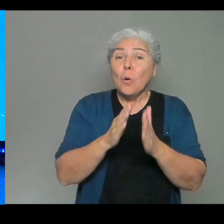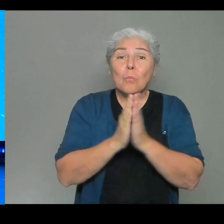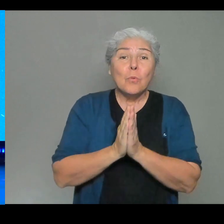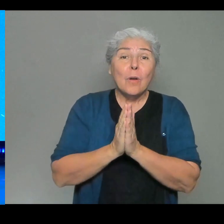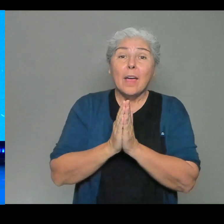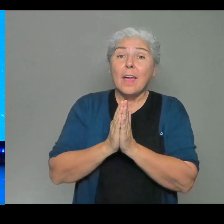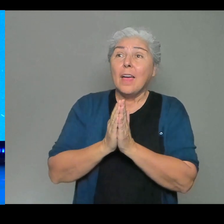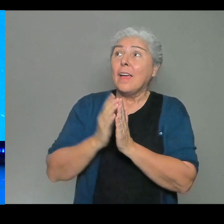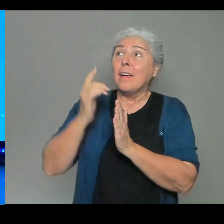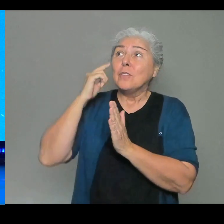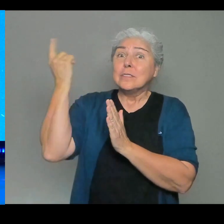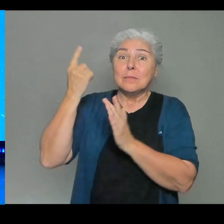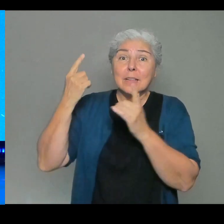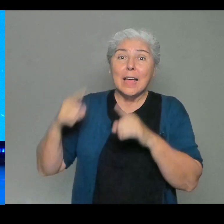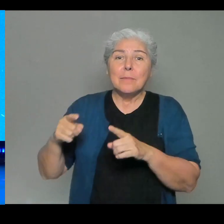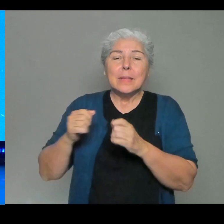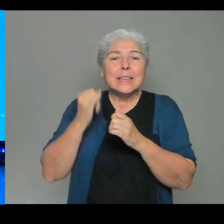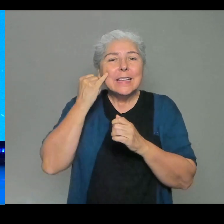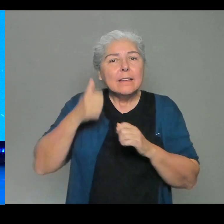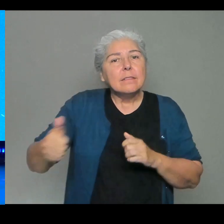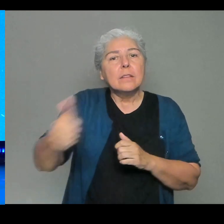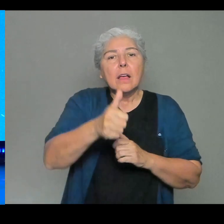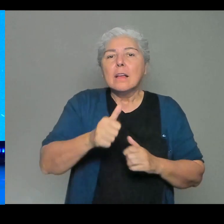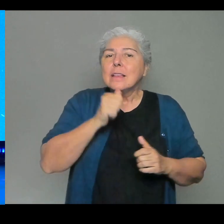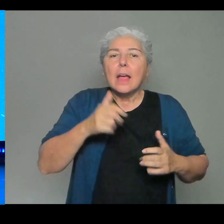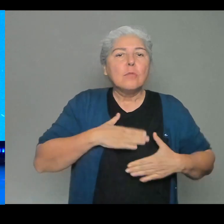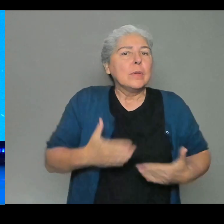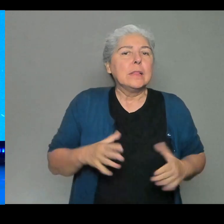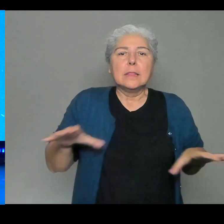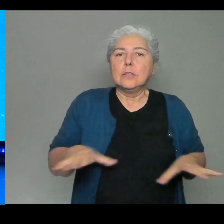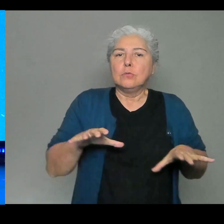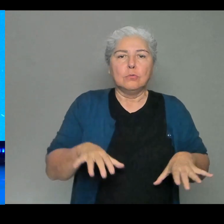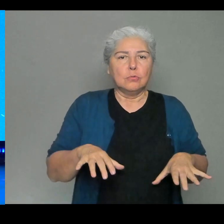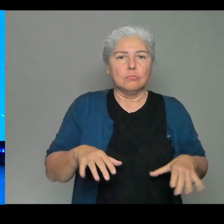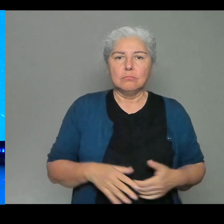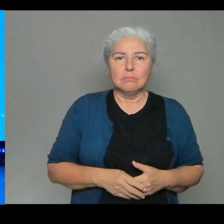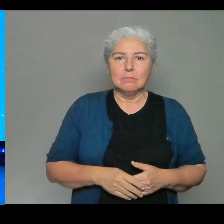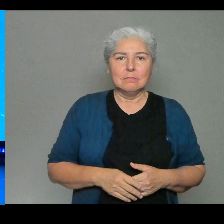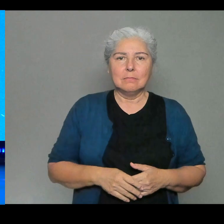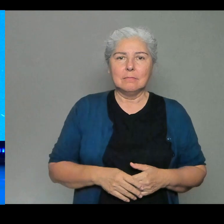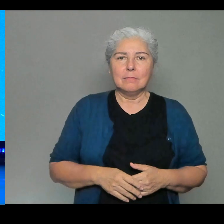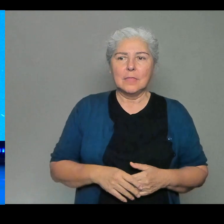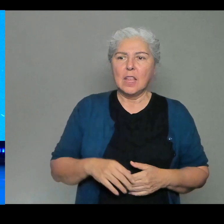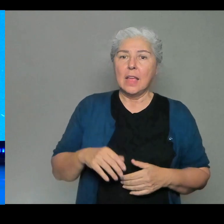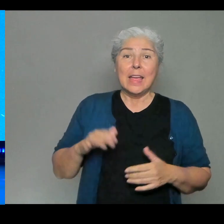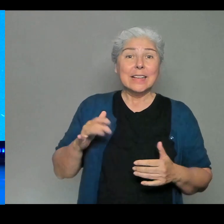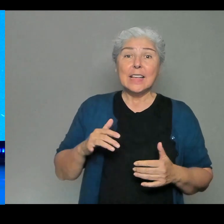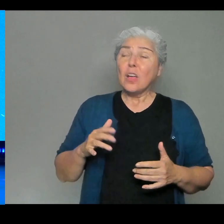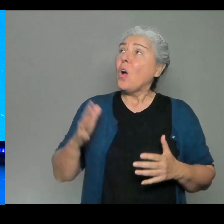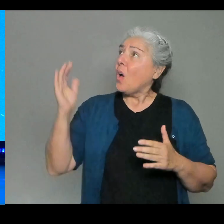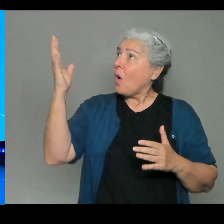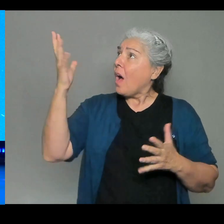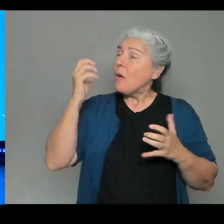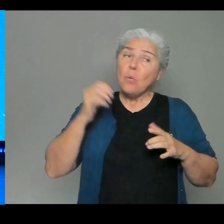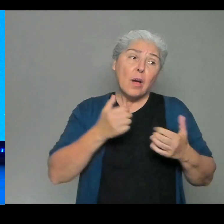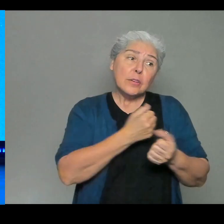Never pray for something you're not willing for God to use you to do. Oh, snap. Don't be calling on me. I hope they get saved, but I